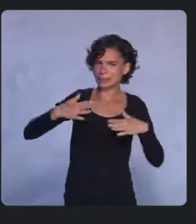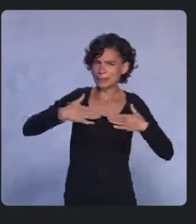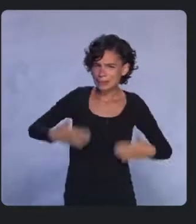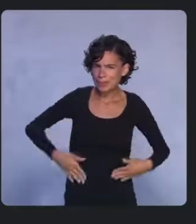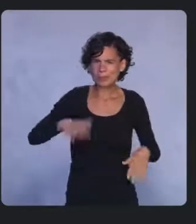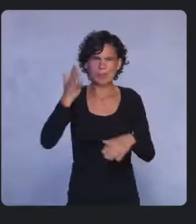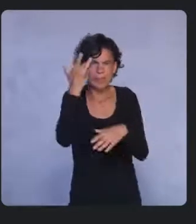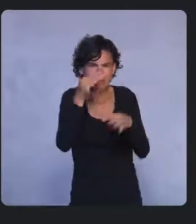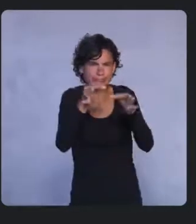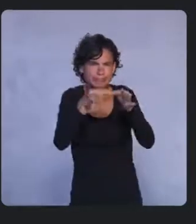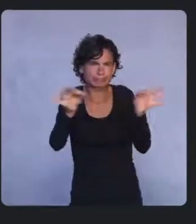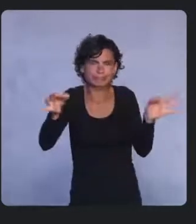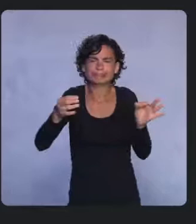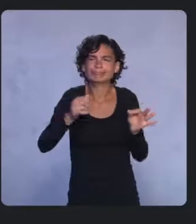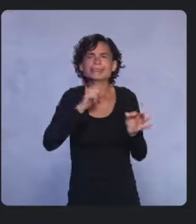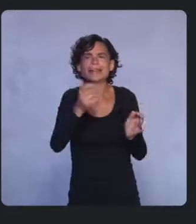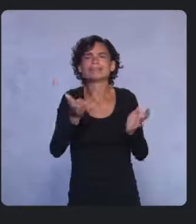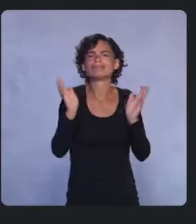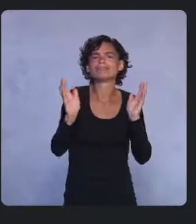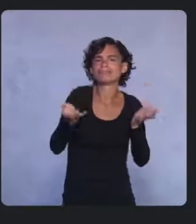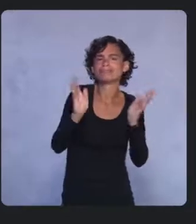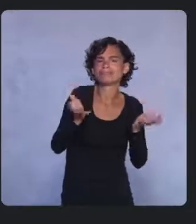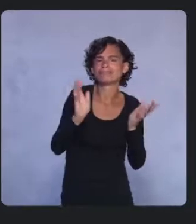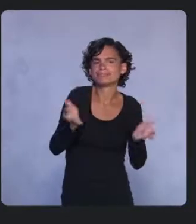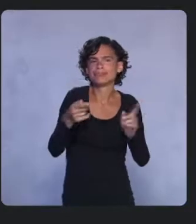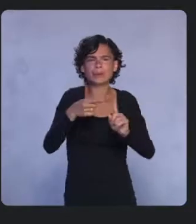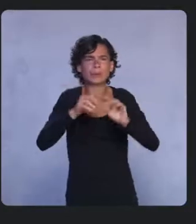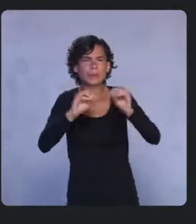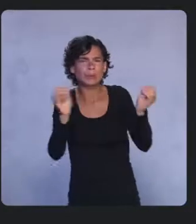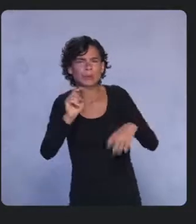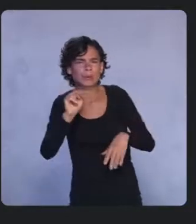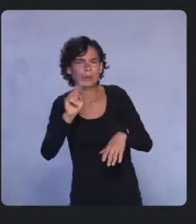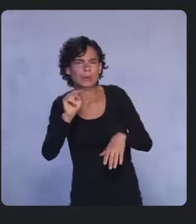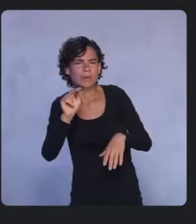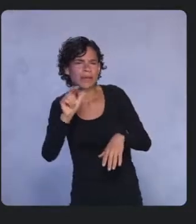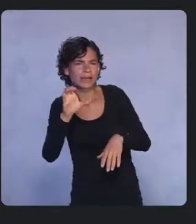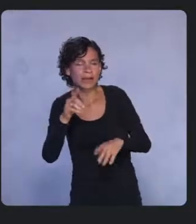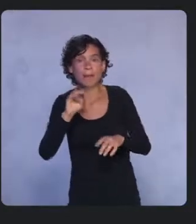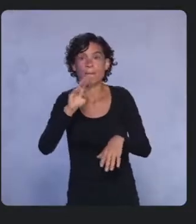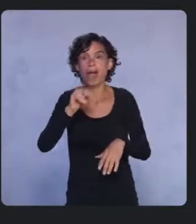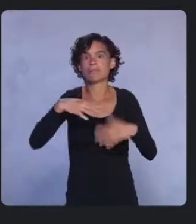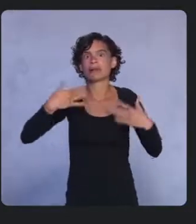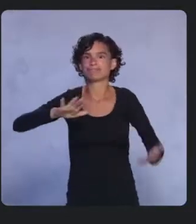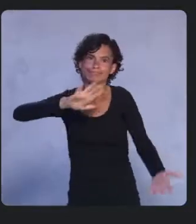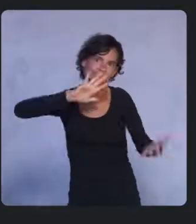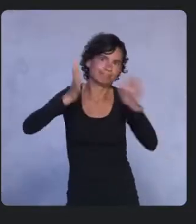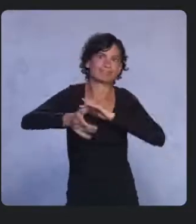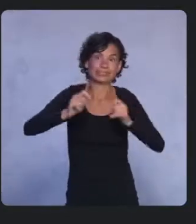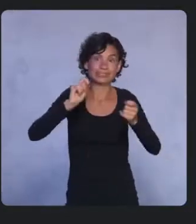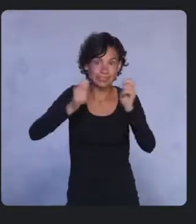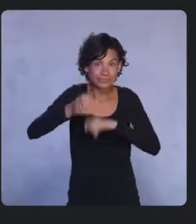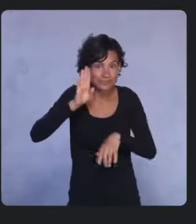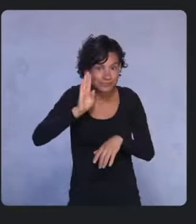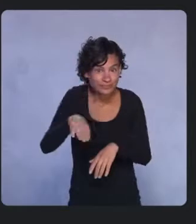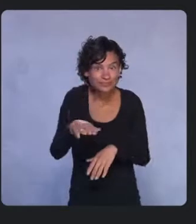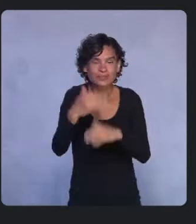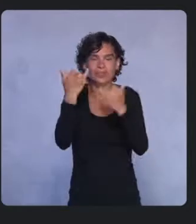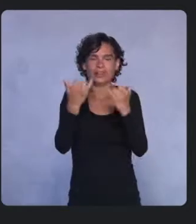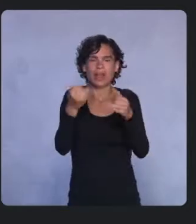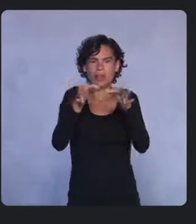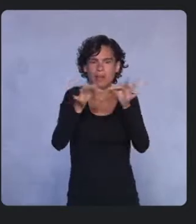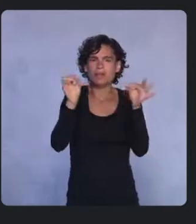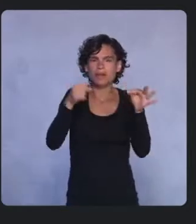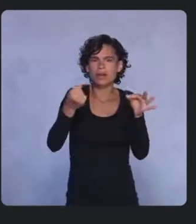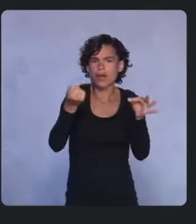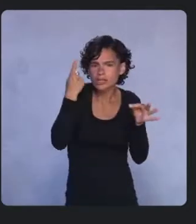and nuanced. Mom is changing the game. With its language understanding capabilities, it would know you're